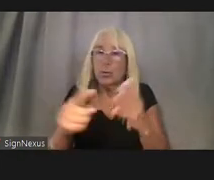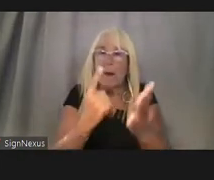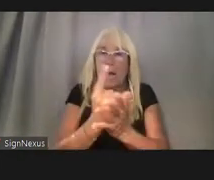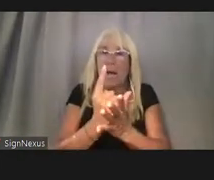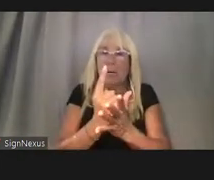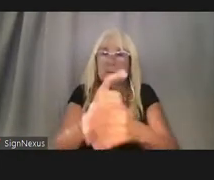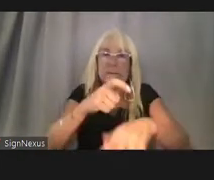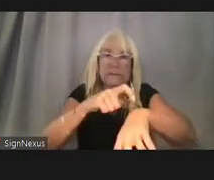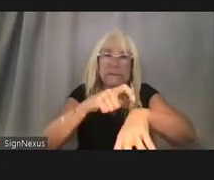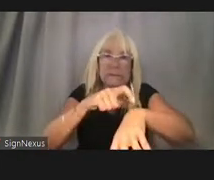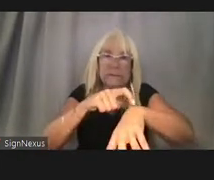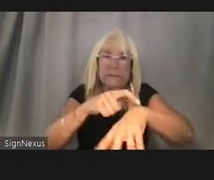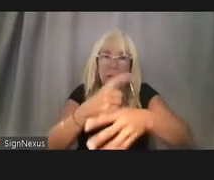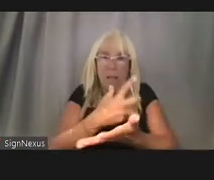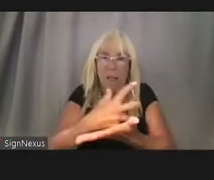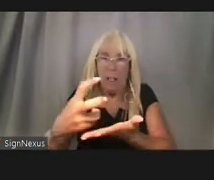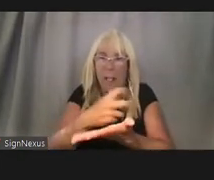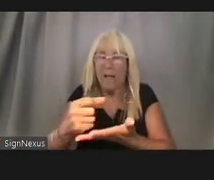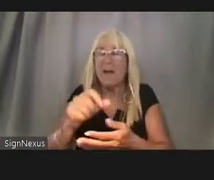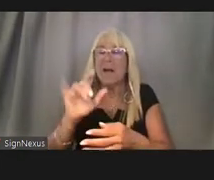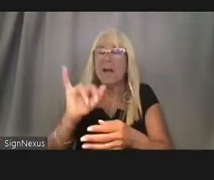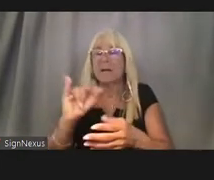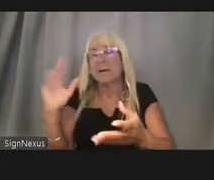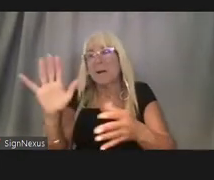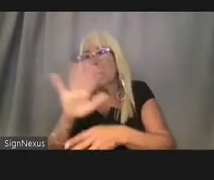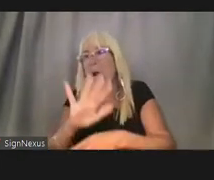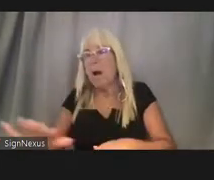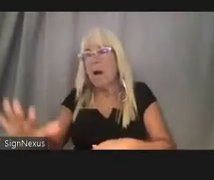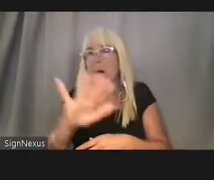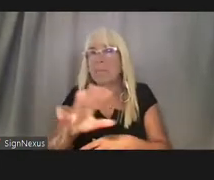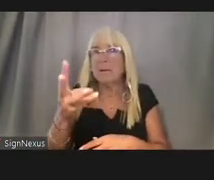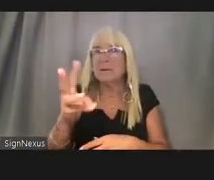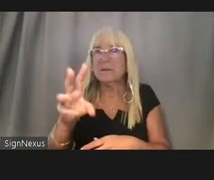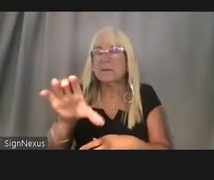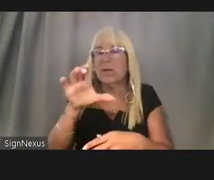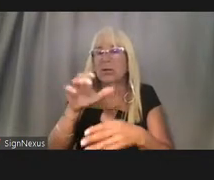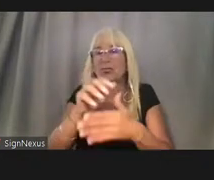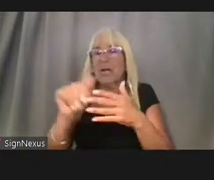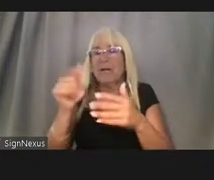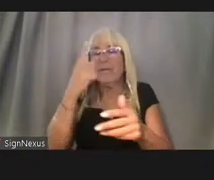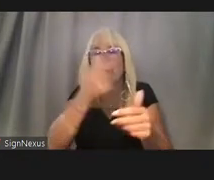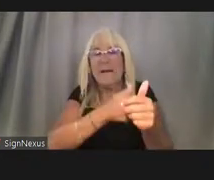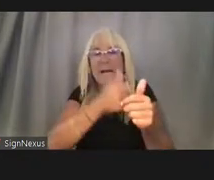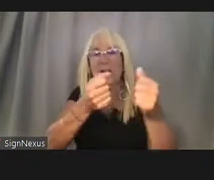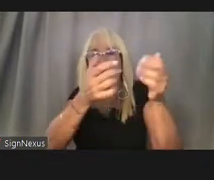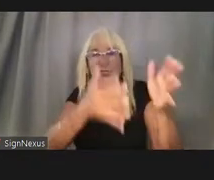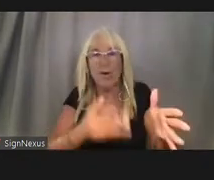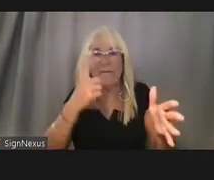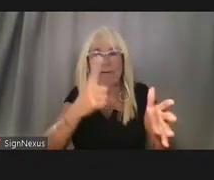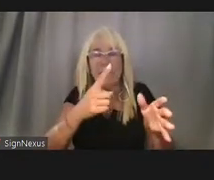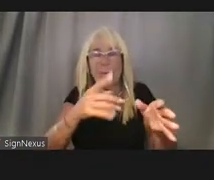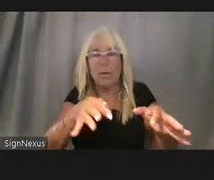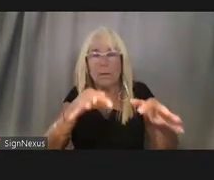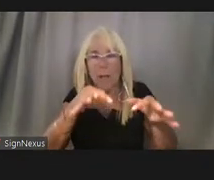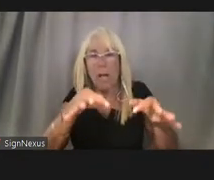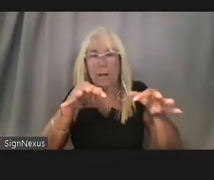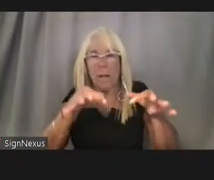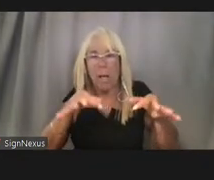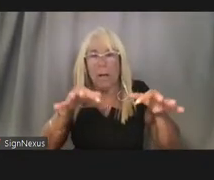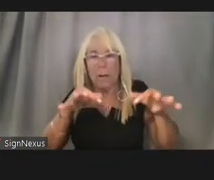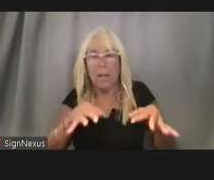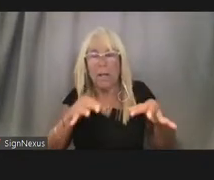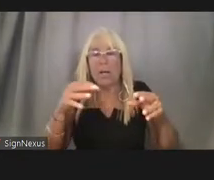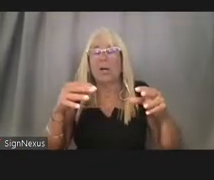almost sixteen hundred dollars per year per driver in delay between 2010 and 2019 travel